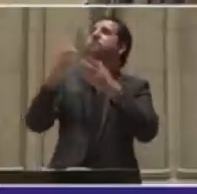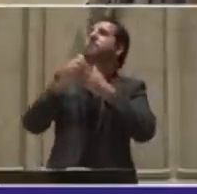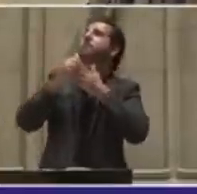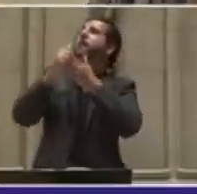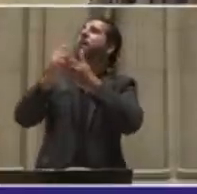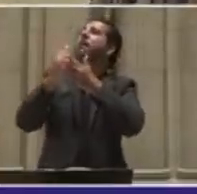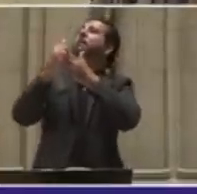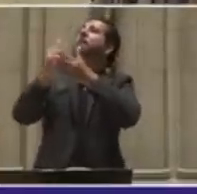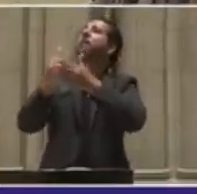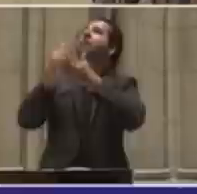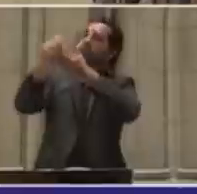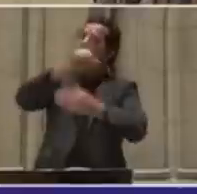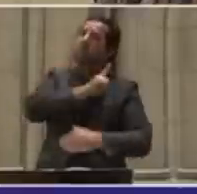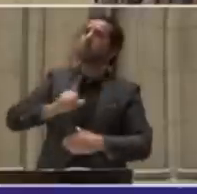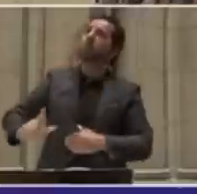Lord,